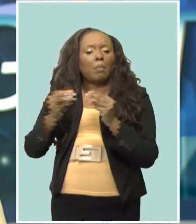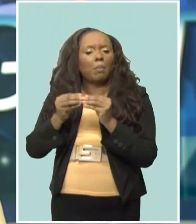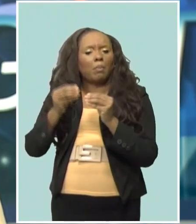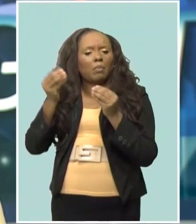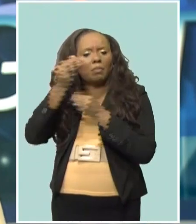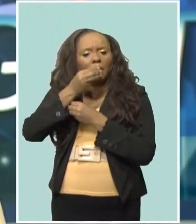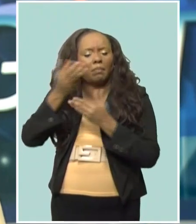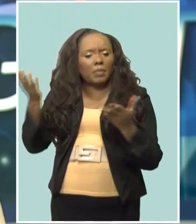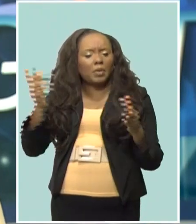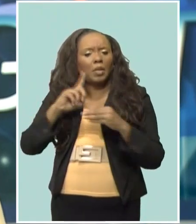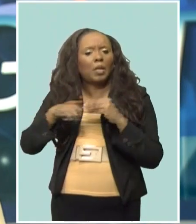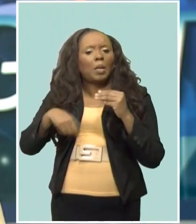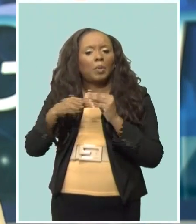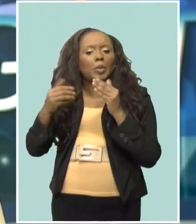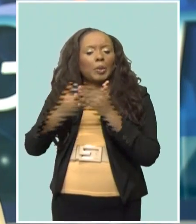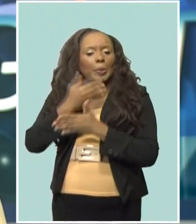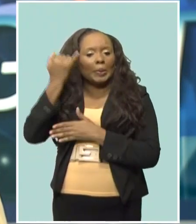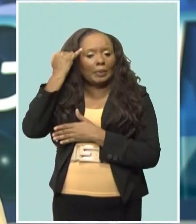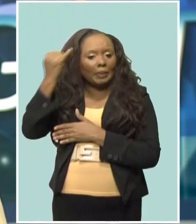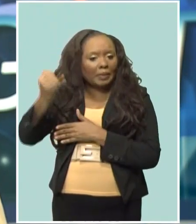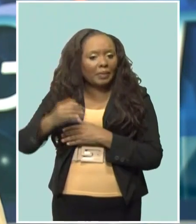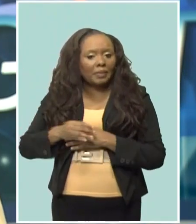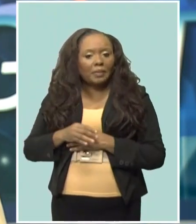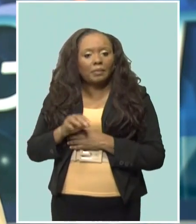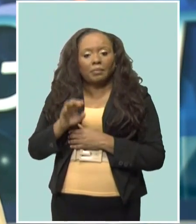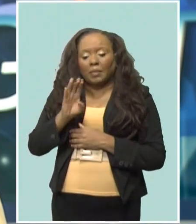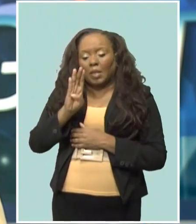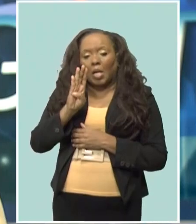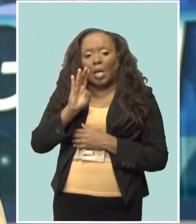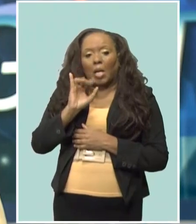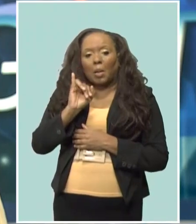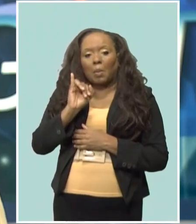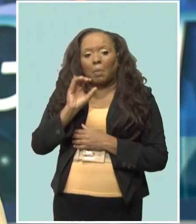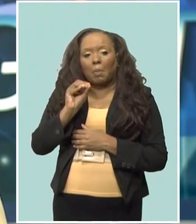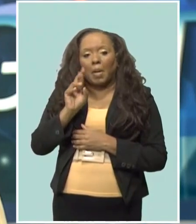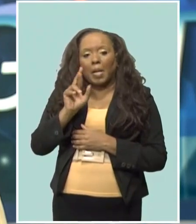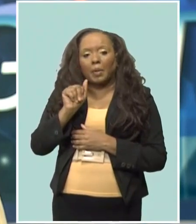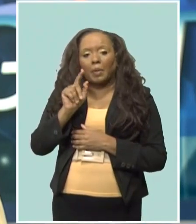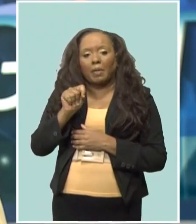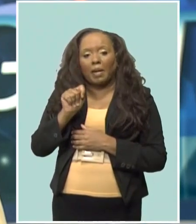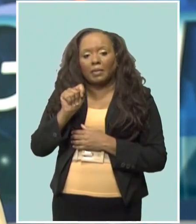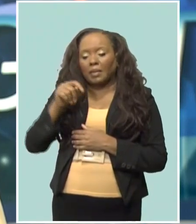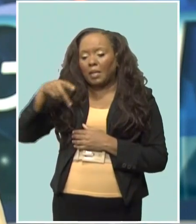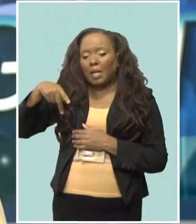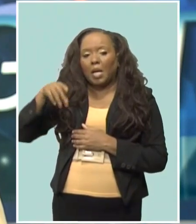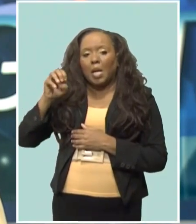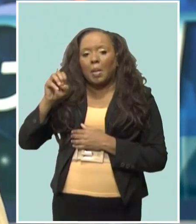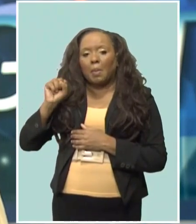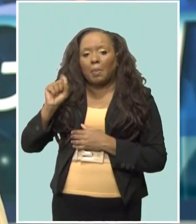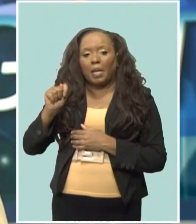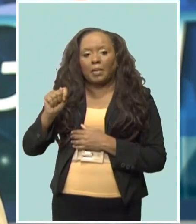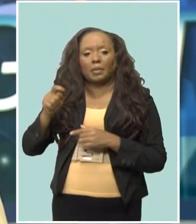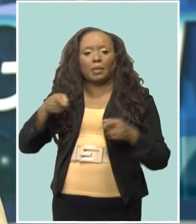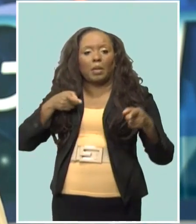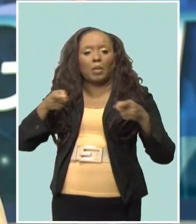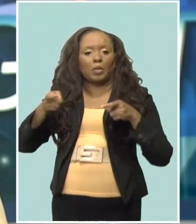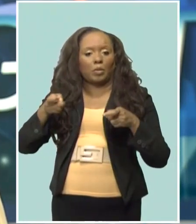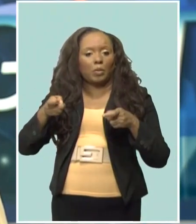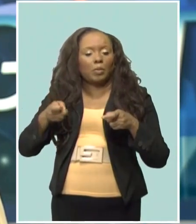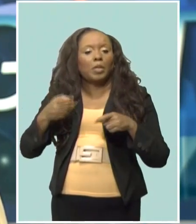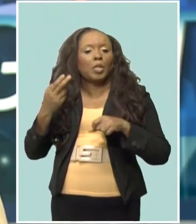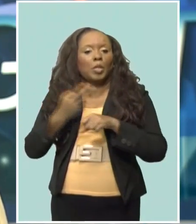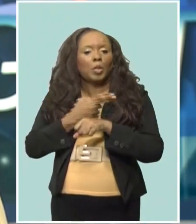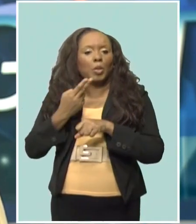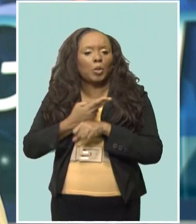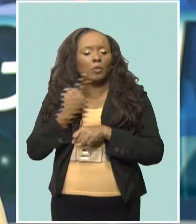provided further insight into the initiative. The Biorat pest control method is used in anti-rat campaigns to reduce rat and mice